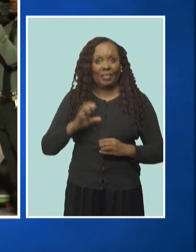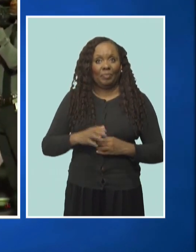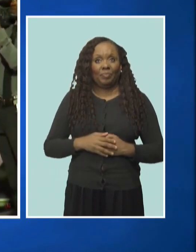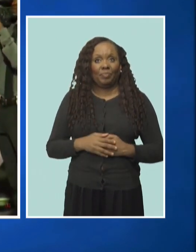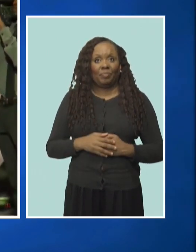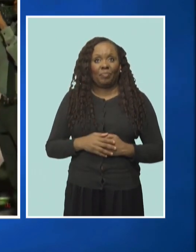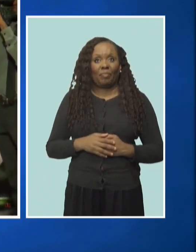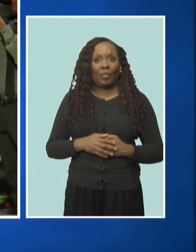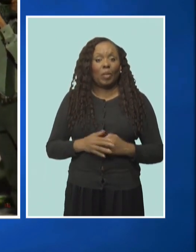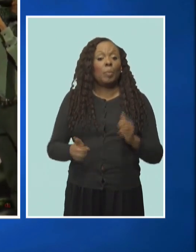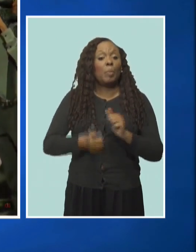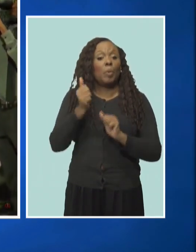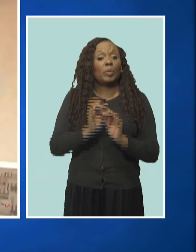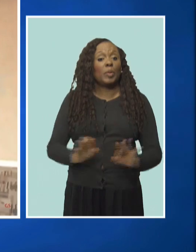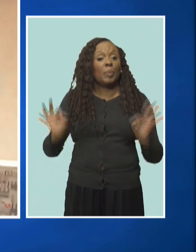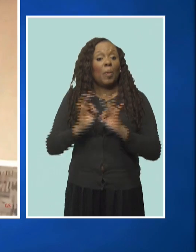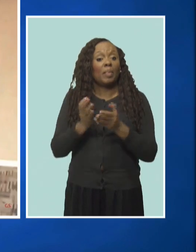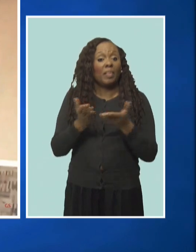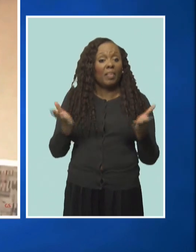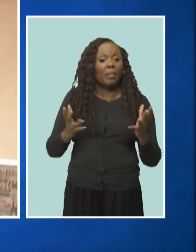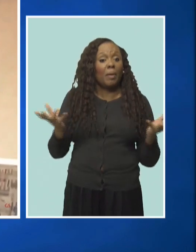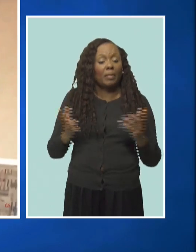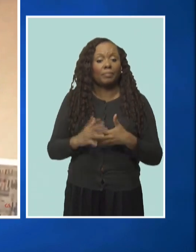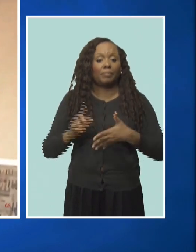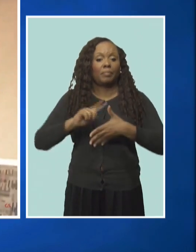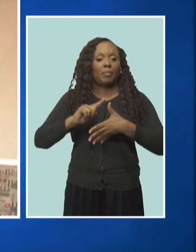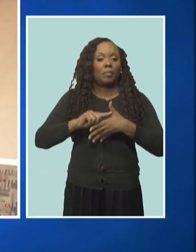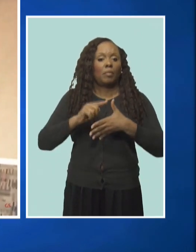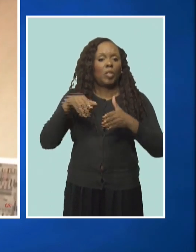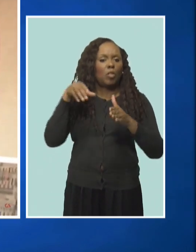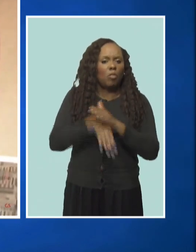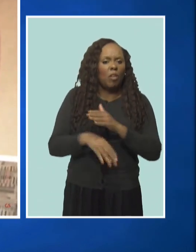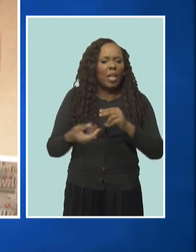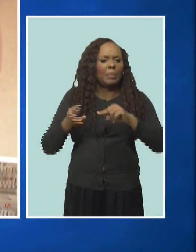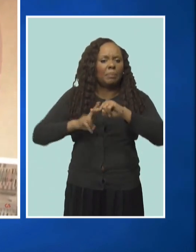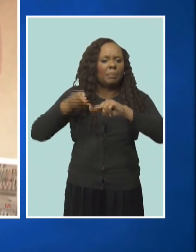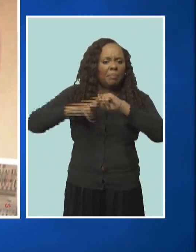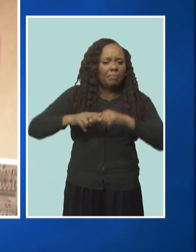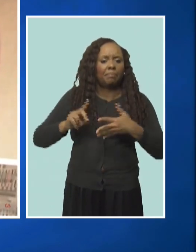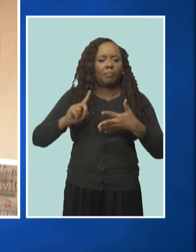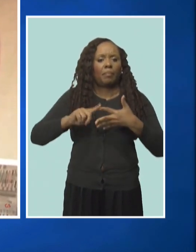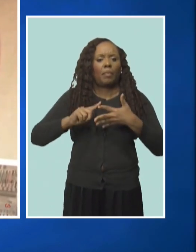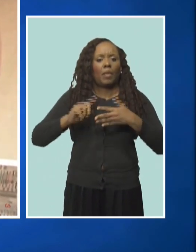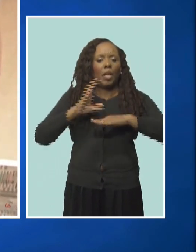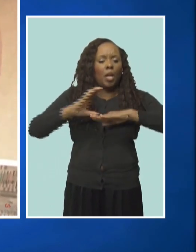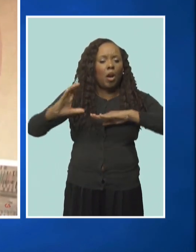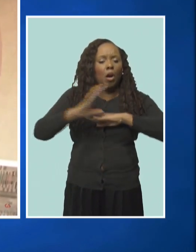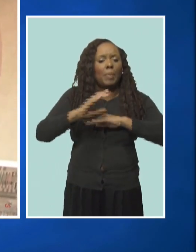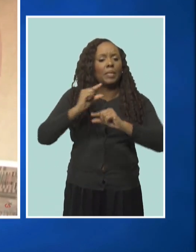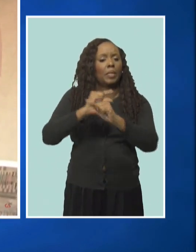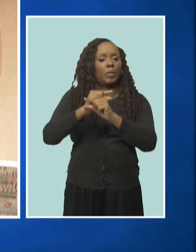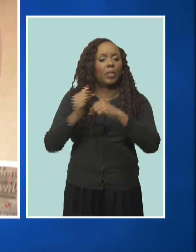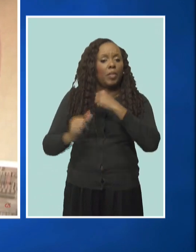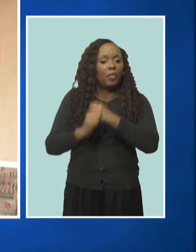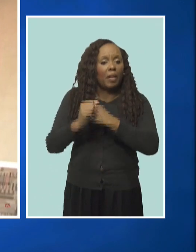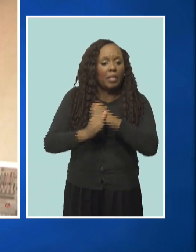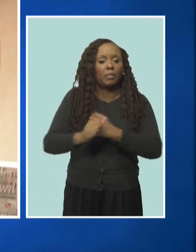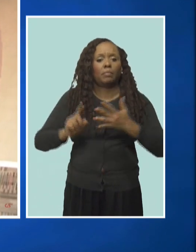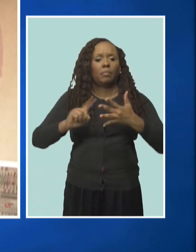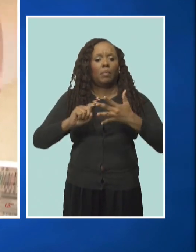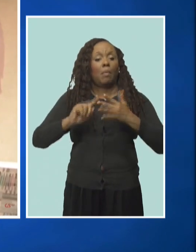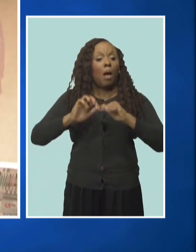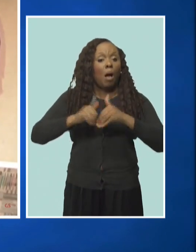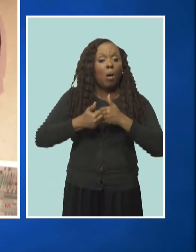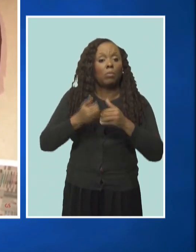top priorities are strategies to tackle escalating crime and regional security threats, initiatives to enhance food